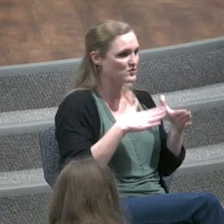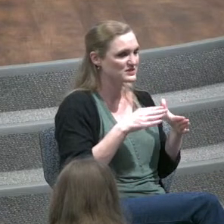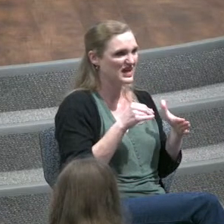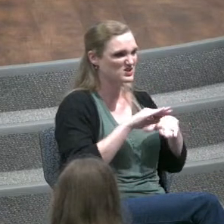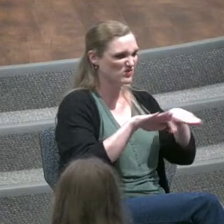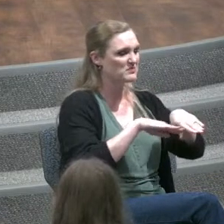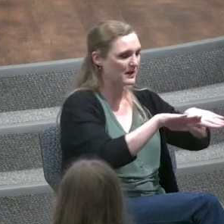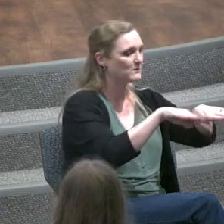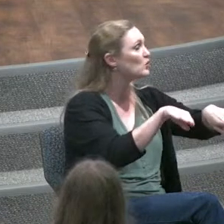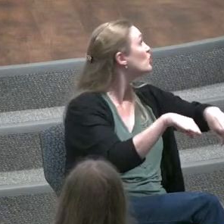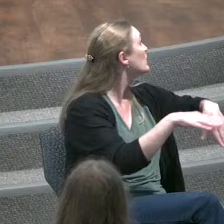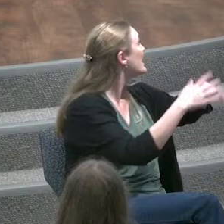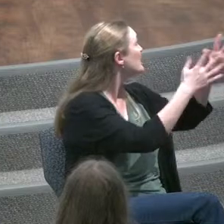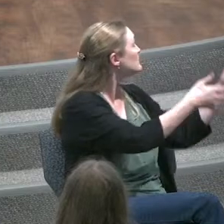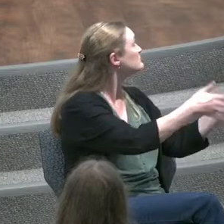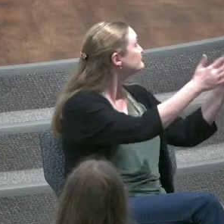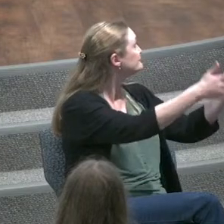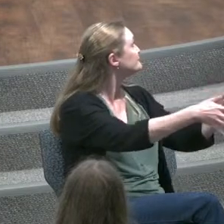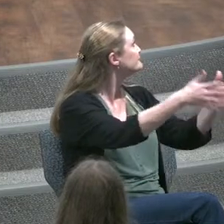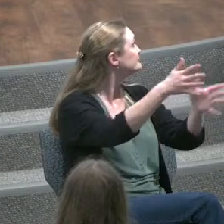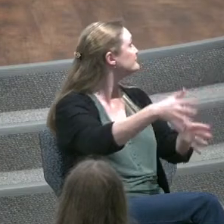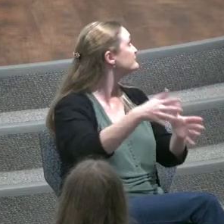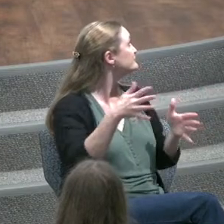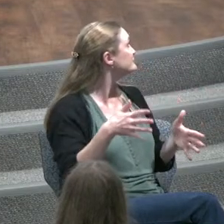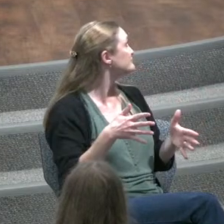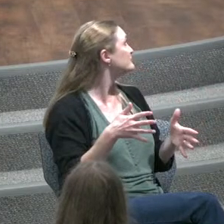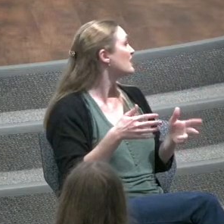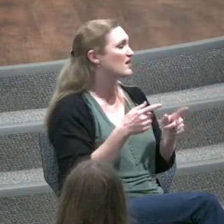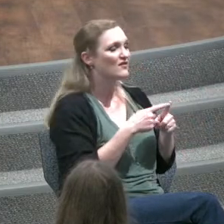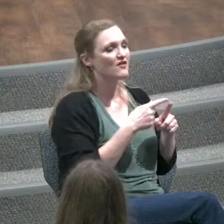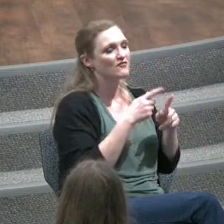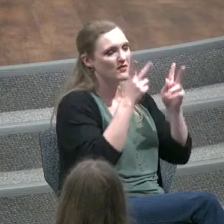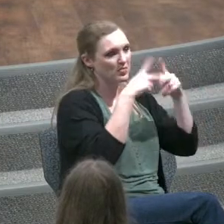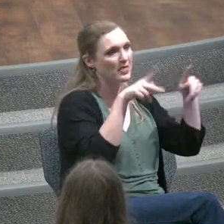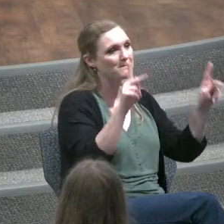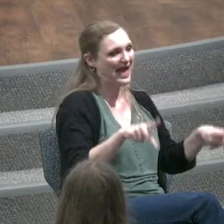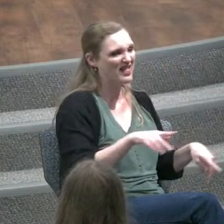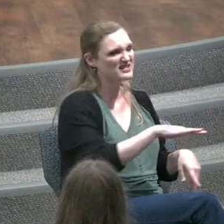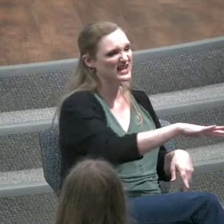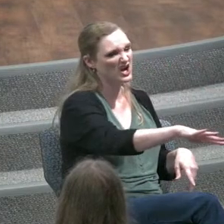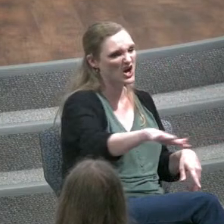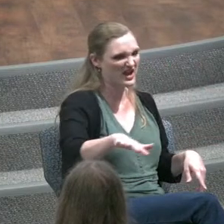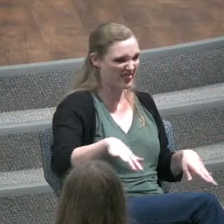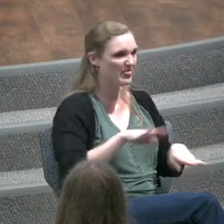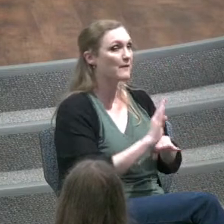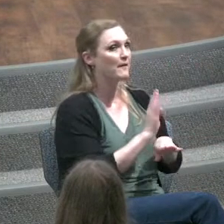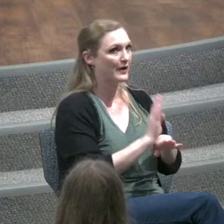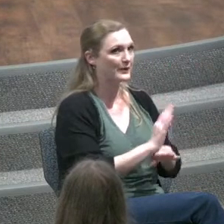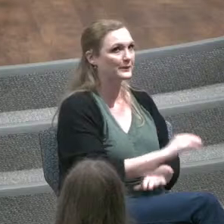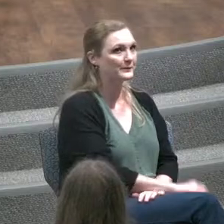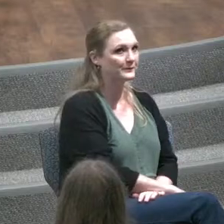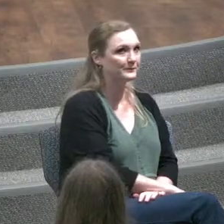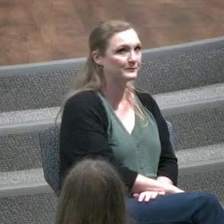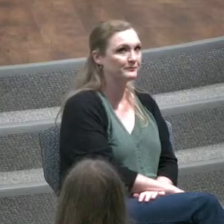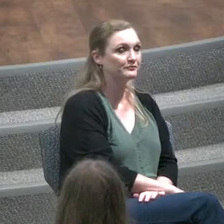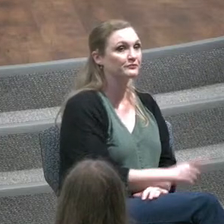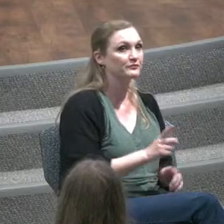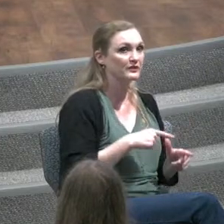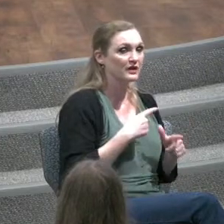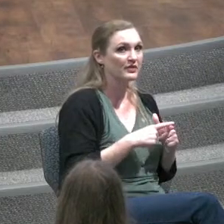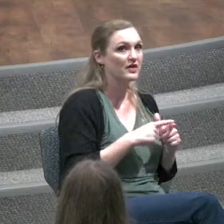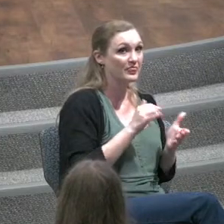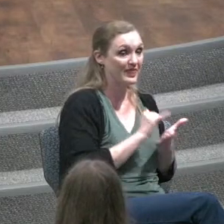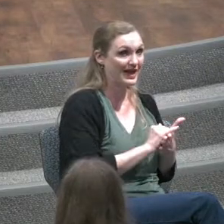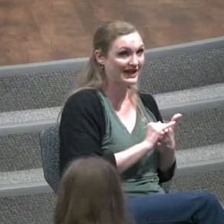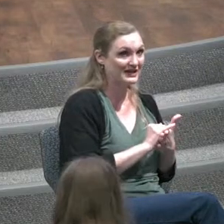you can see other remains kind of in the lower right-hand corner from this palace complex at the bottom of the mountain. And